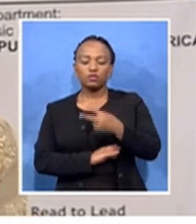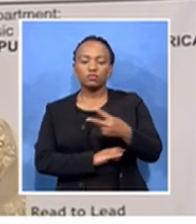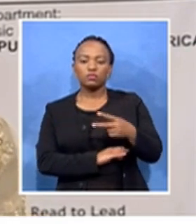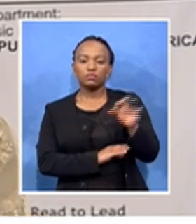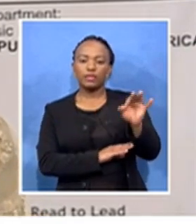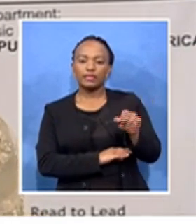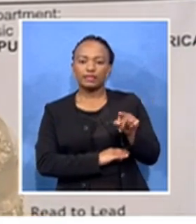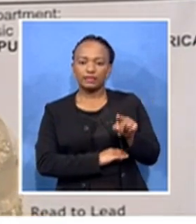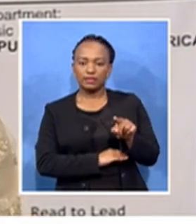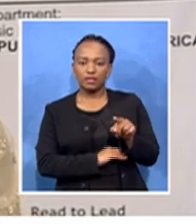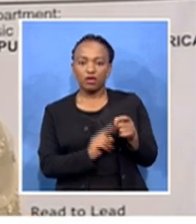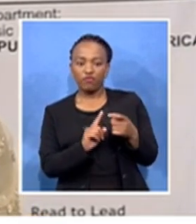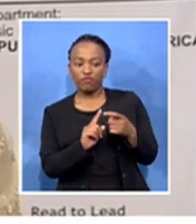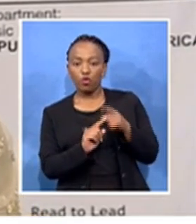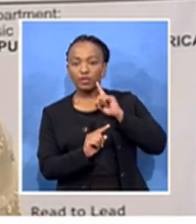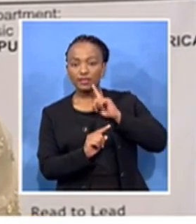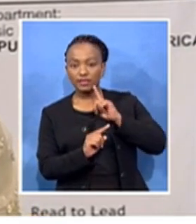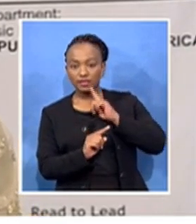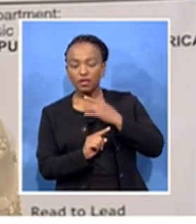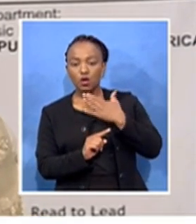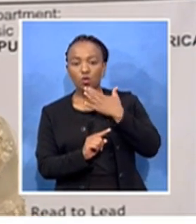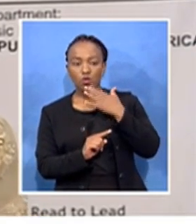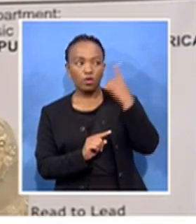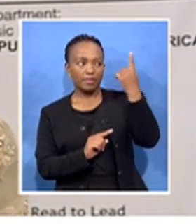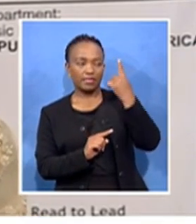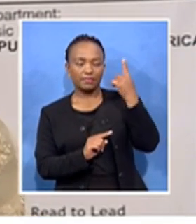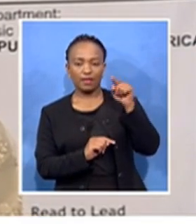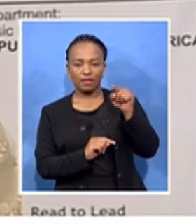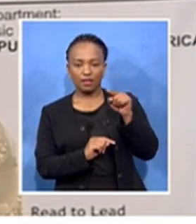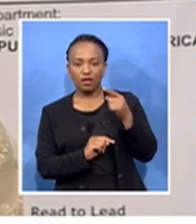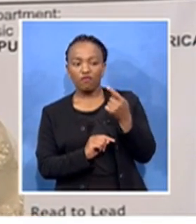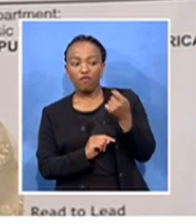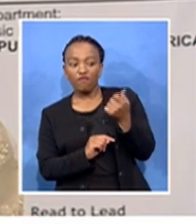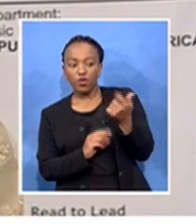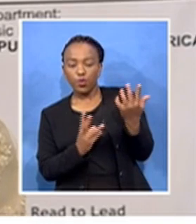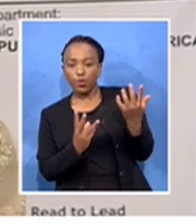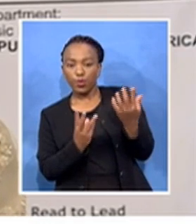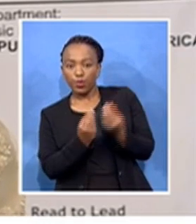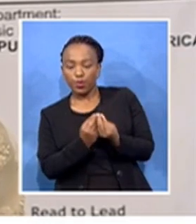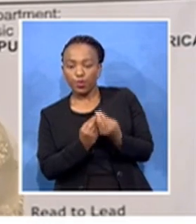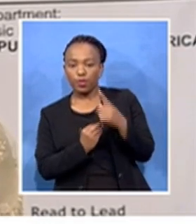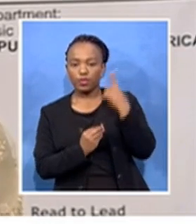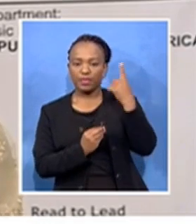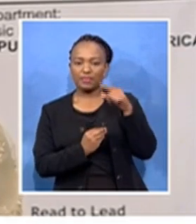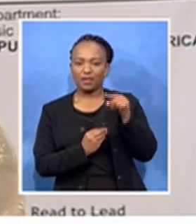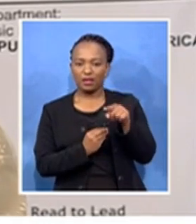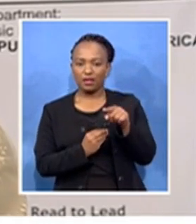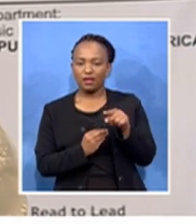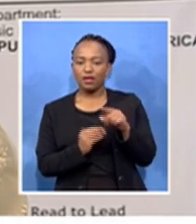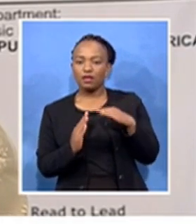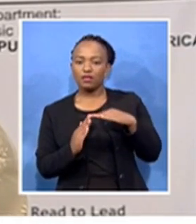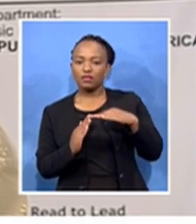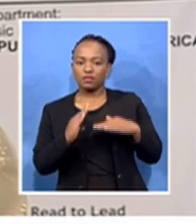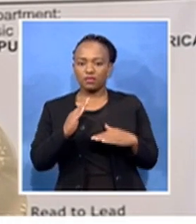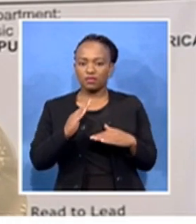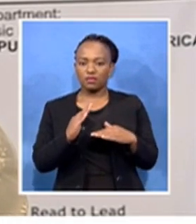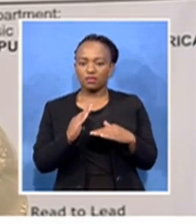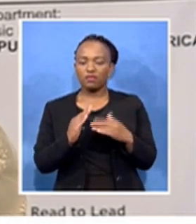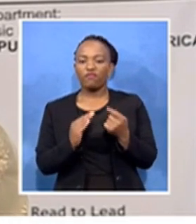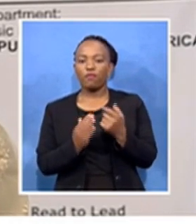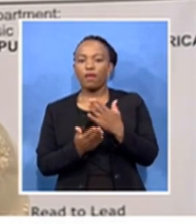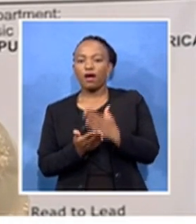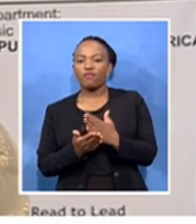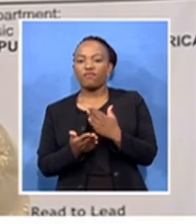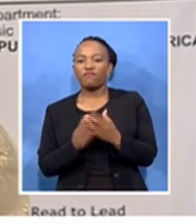principals, of those female teachers are principal. This is less than half of what the OECD world